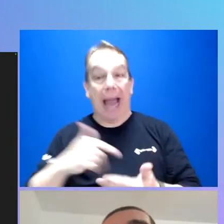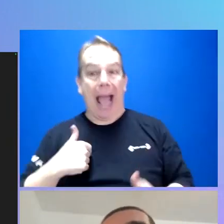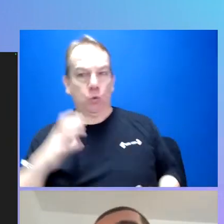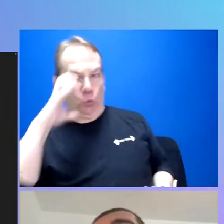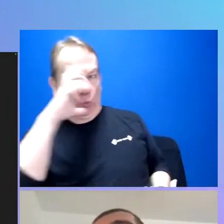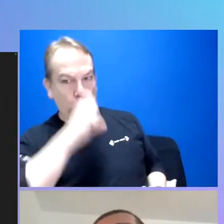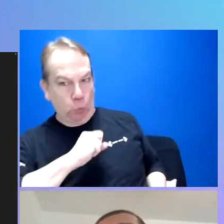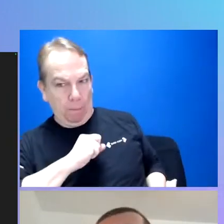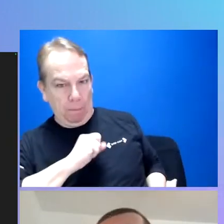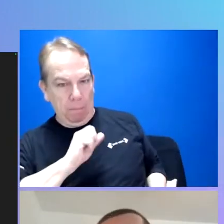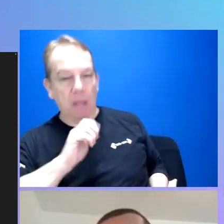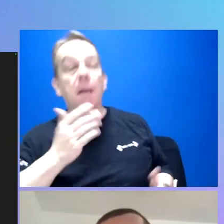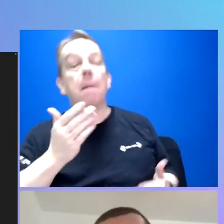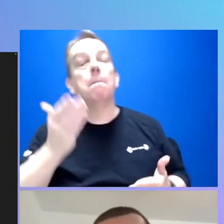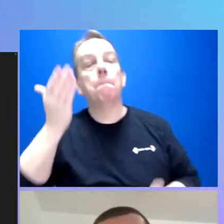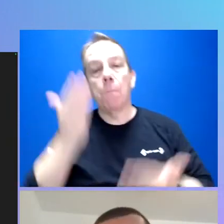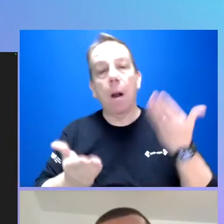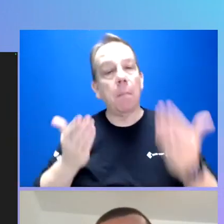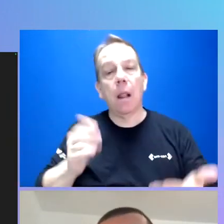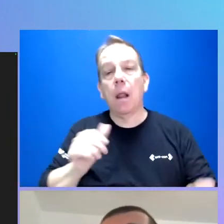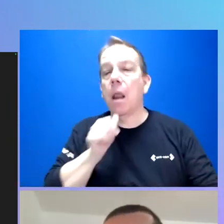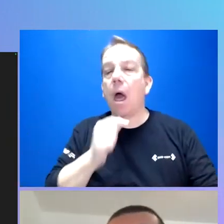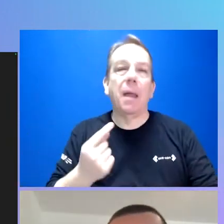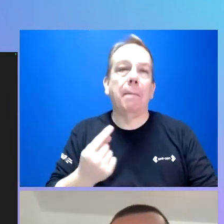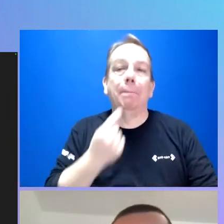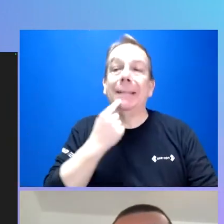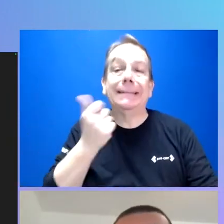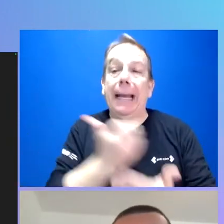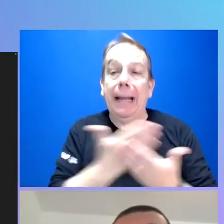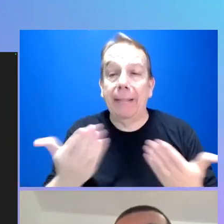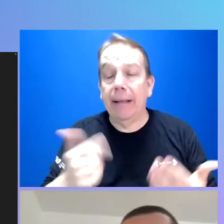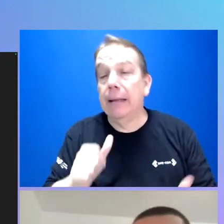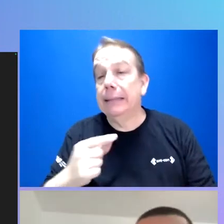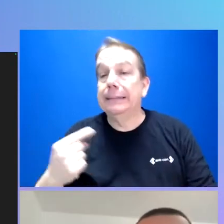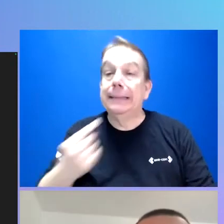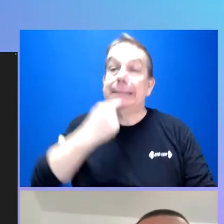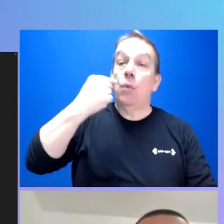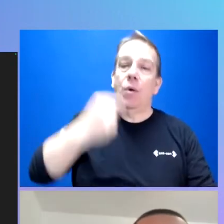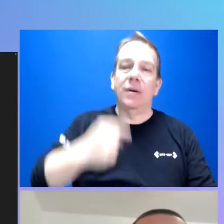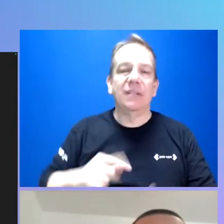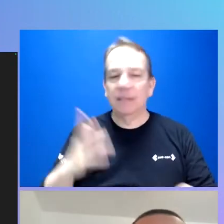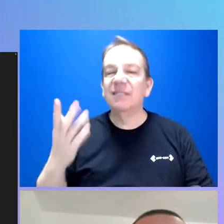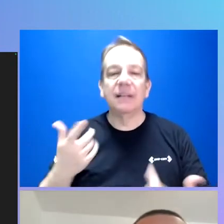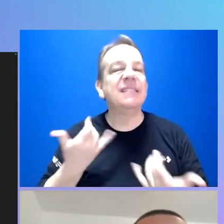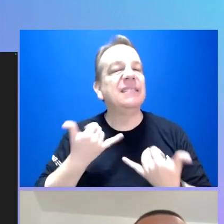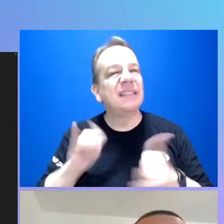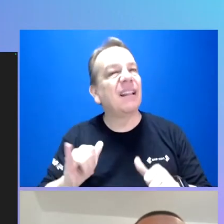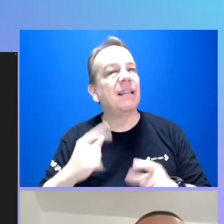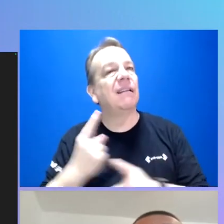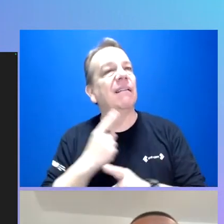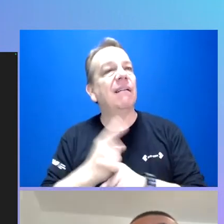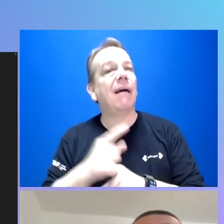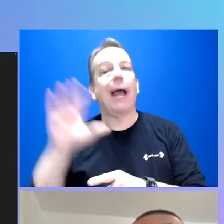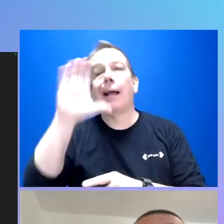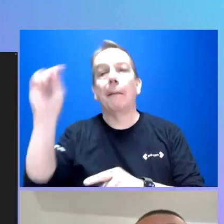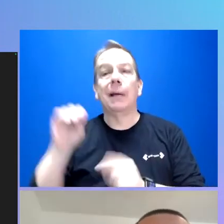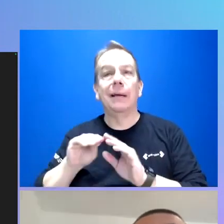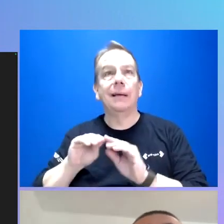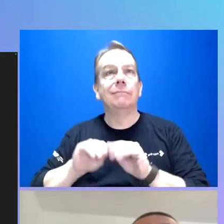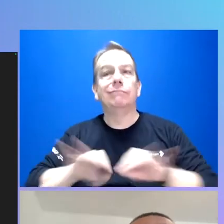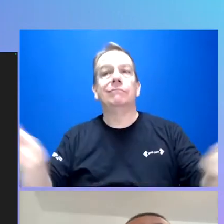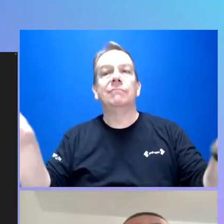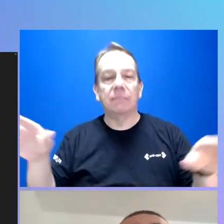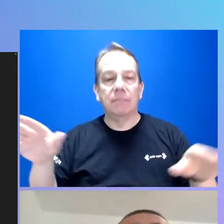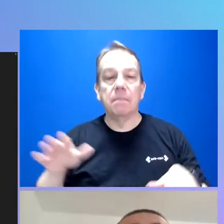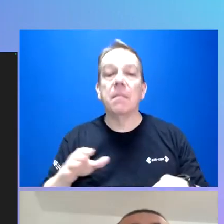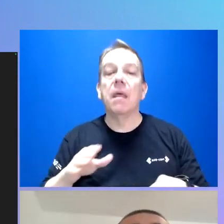see it are probably not going to miss it. It is still corporate stock photography. However, some